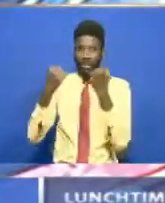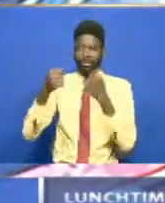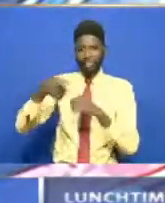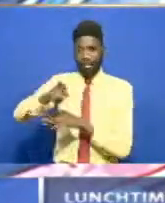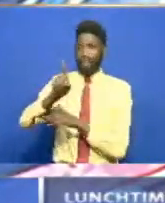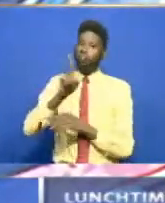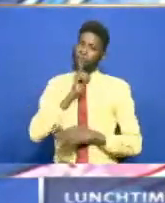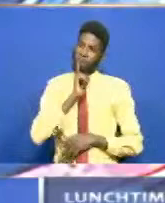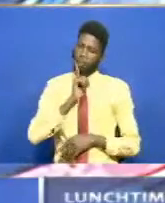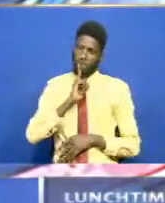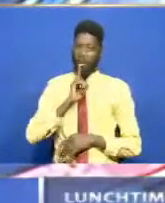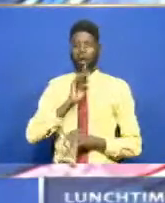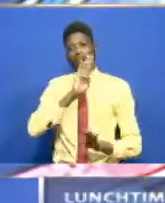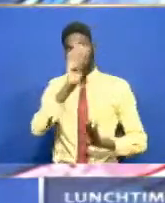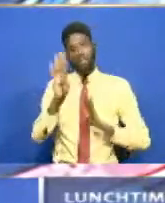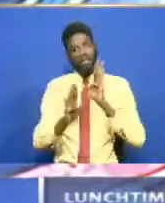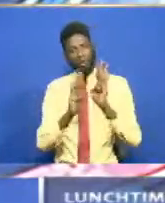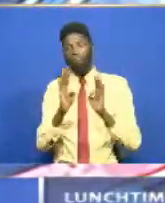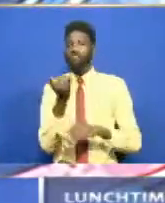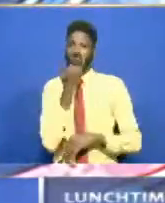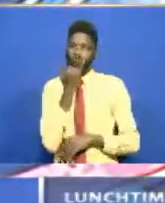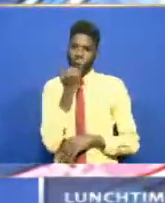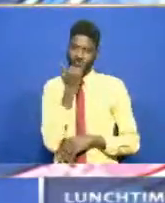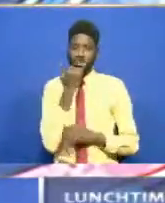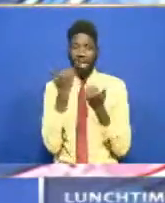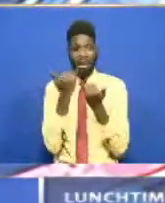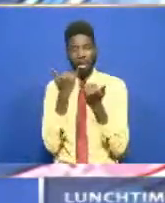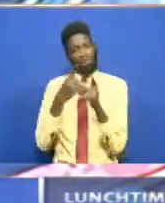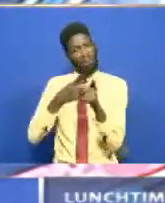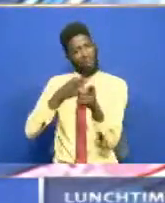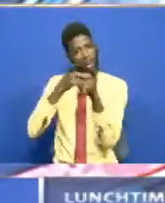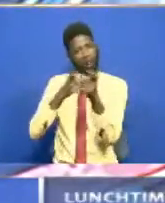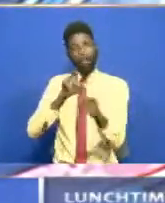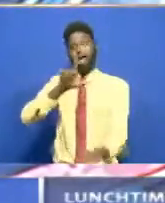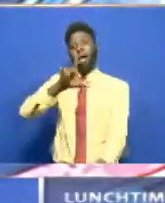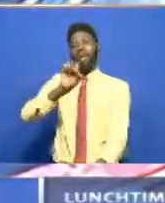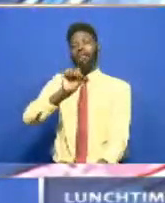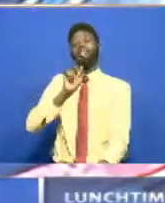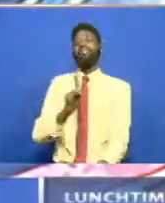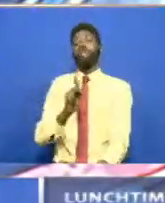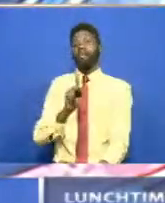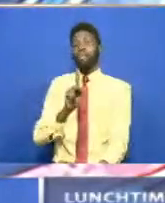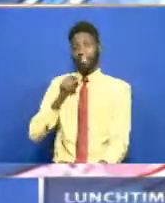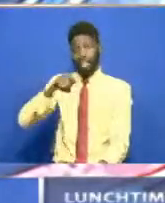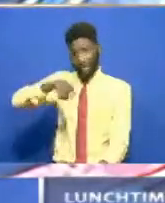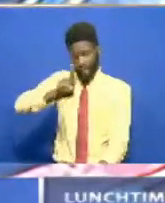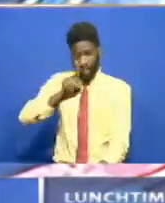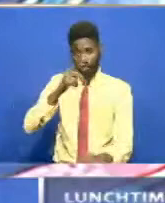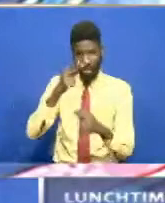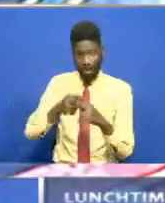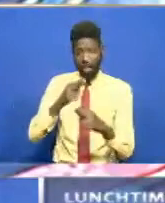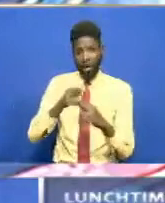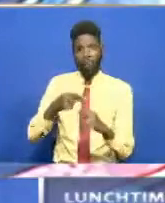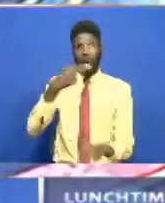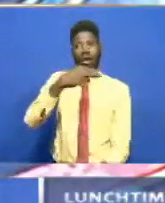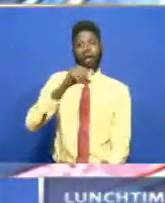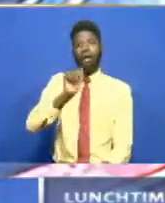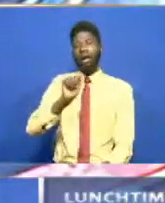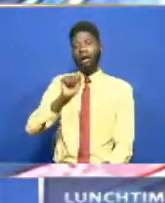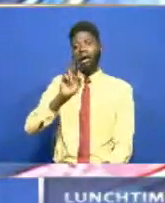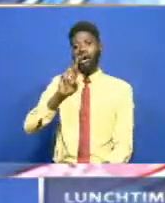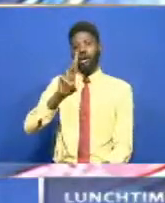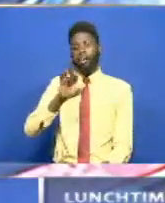gross misconduct, turning their guns on the society's president, Nelson Harvey, who has insisted she has to leave